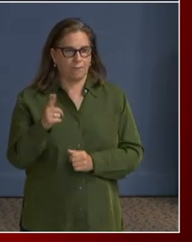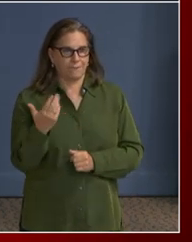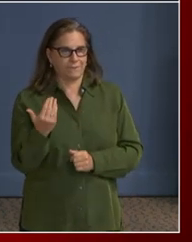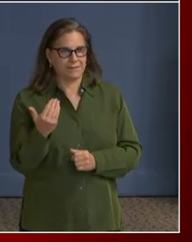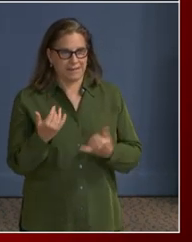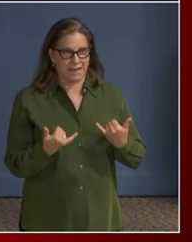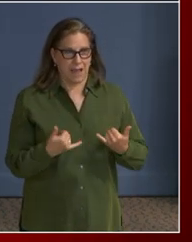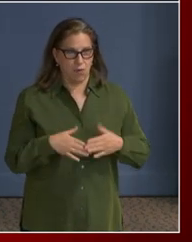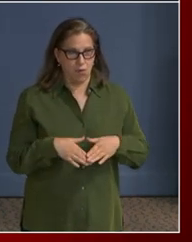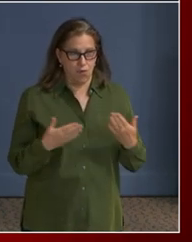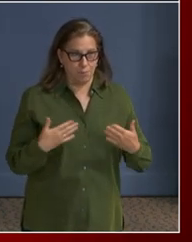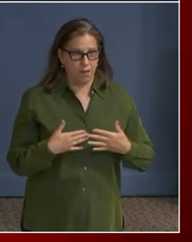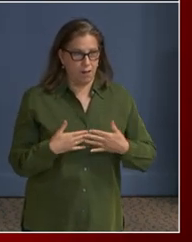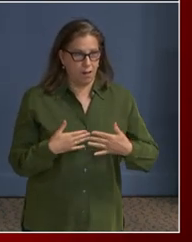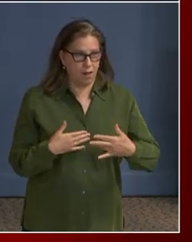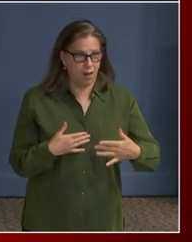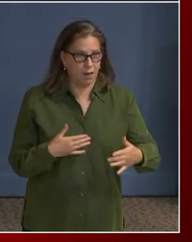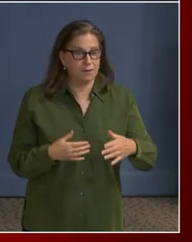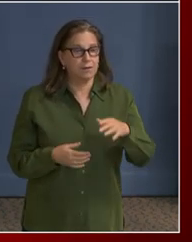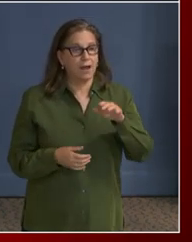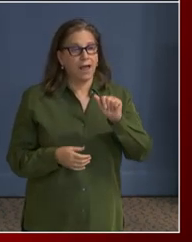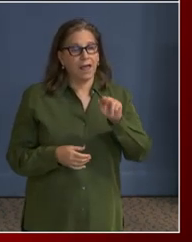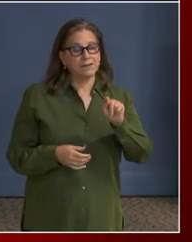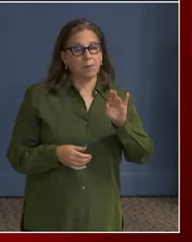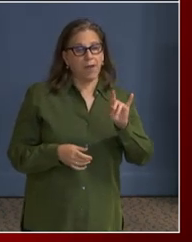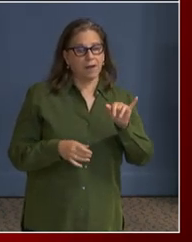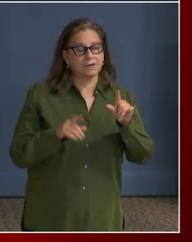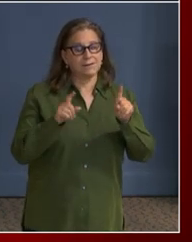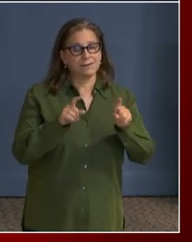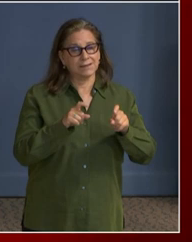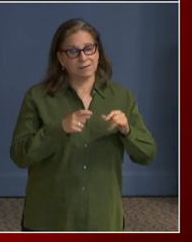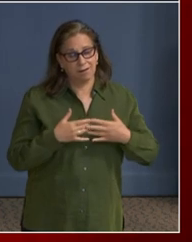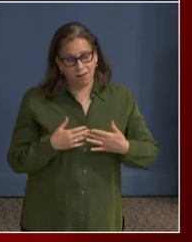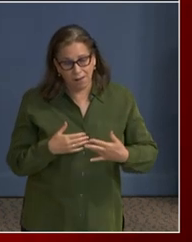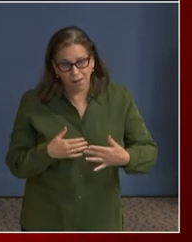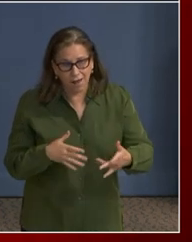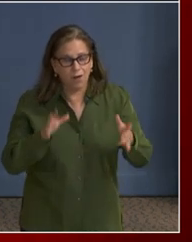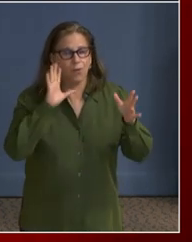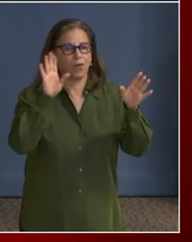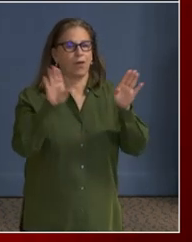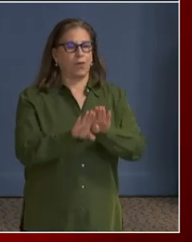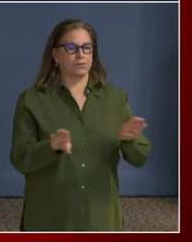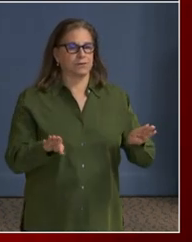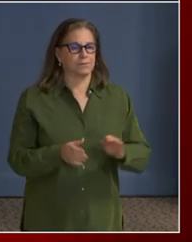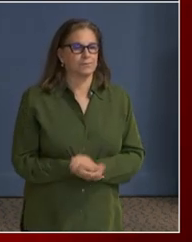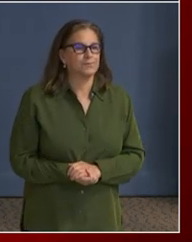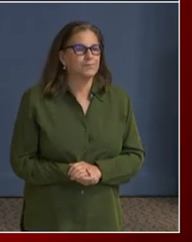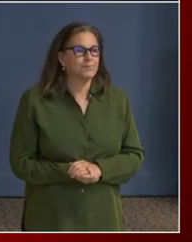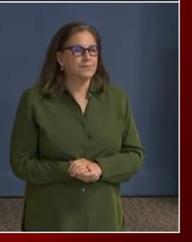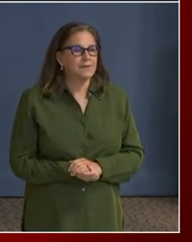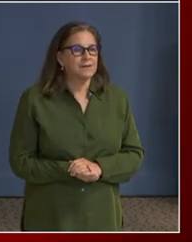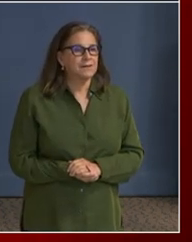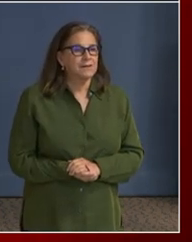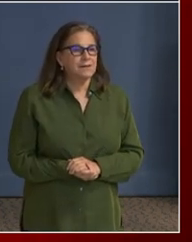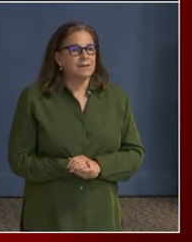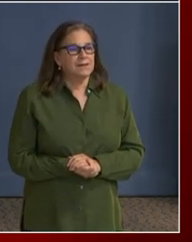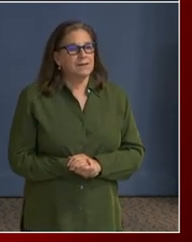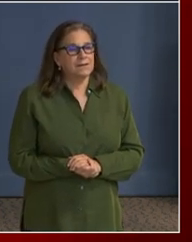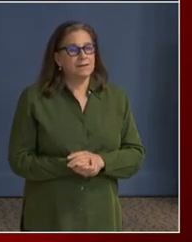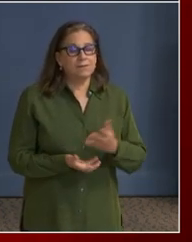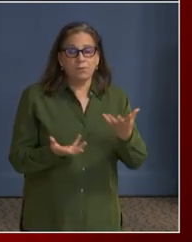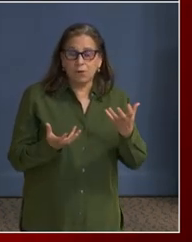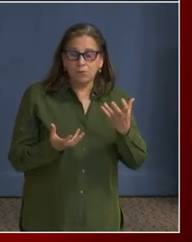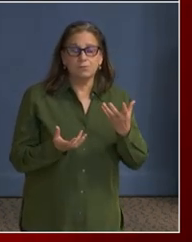antibody testing through their healthcare providers. So please be on the lookout for that letter.